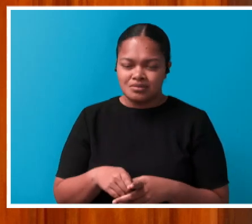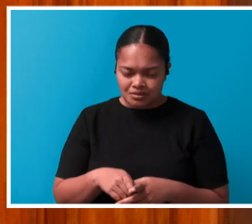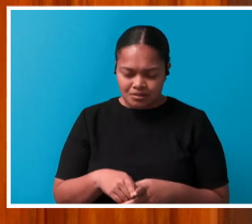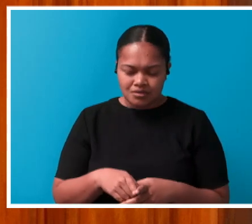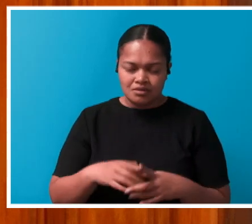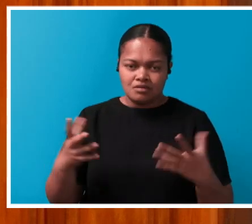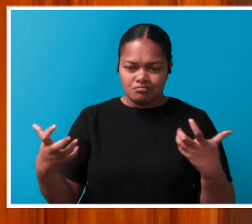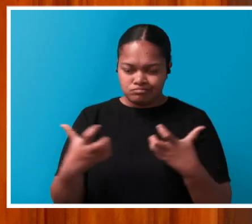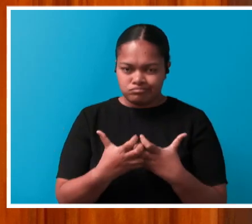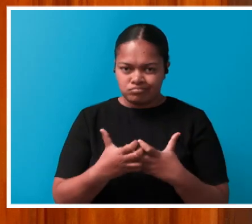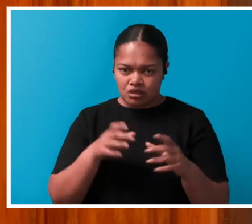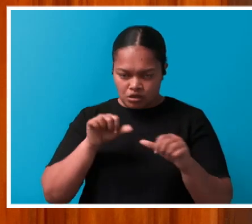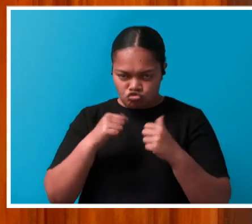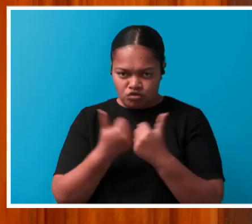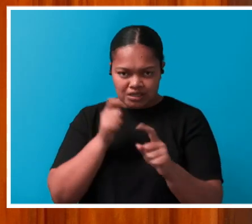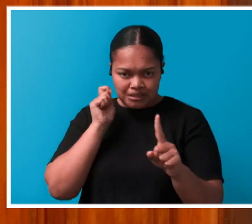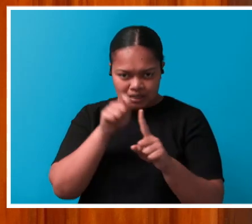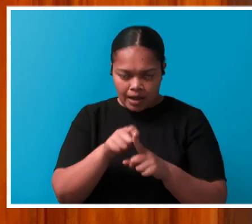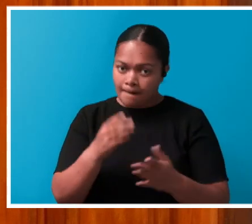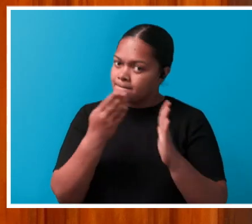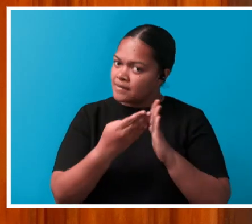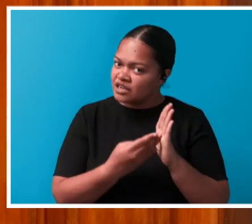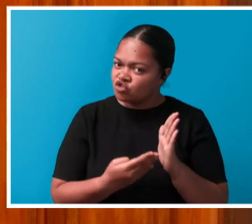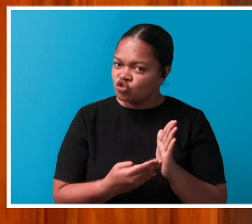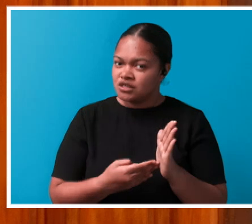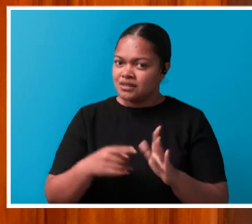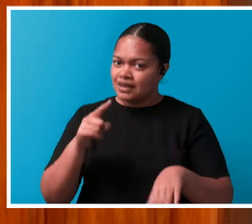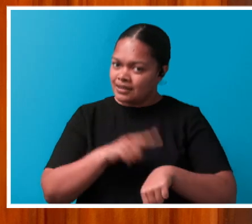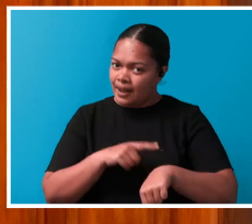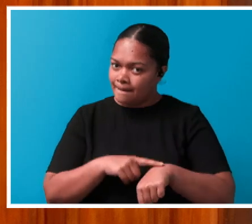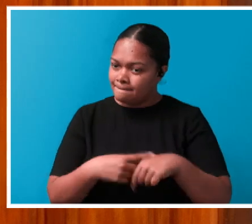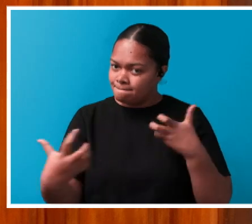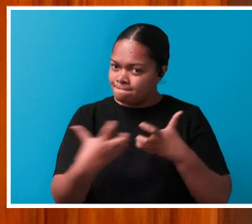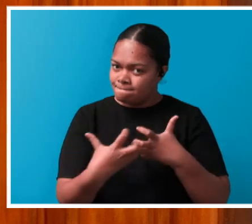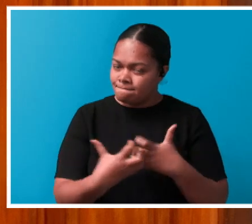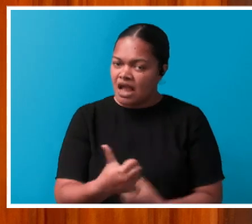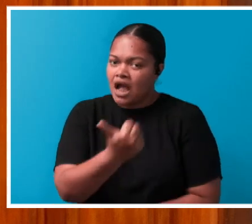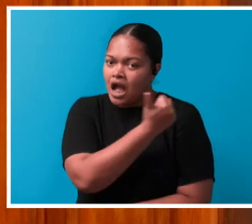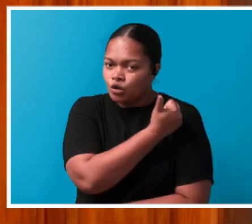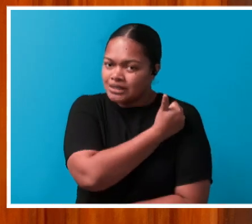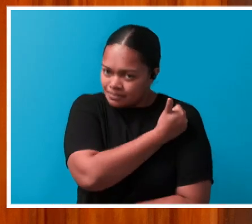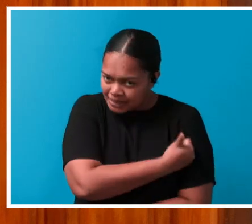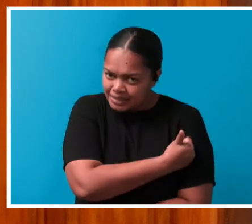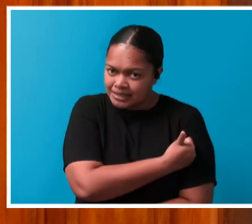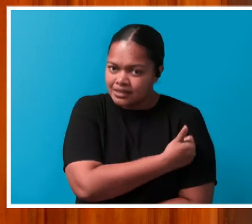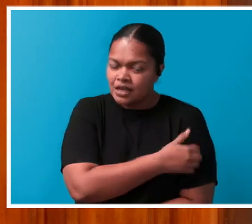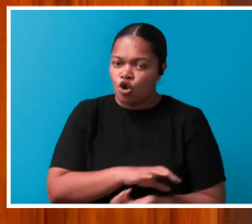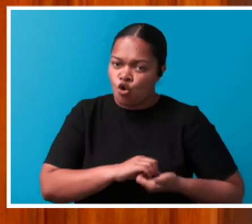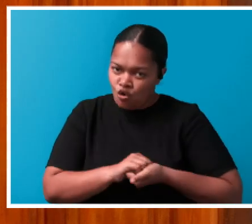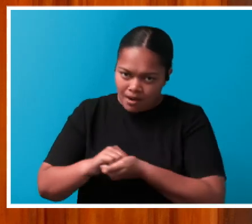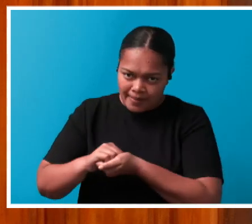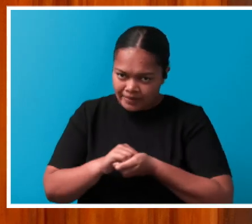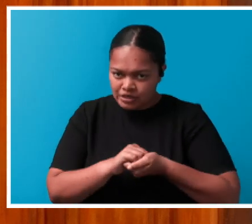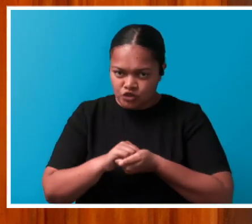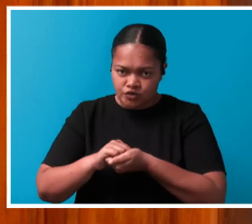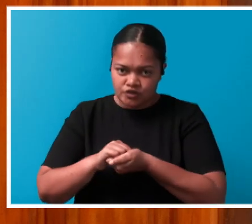agreed targets, budgets, and timelines, where accountability and collaboration are at its core.